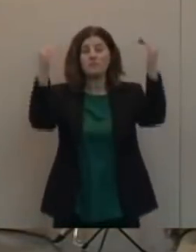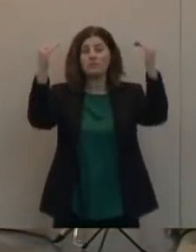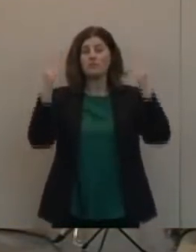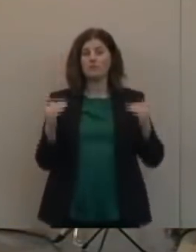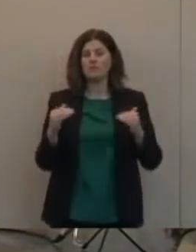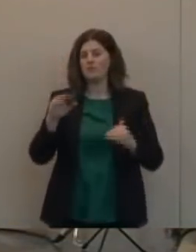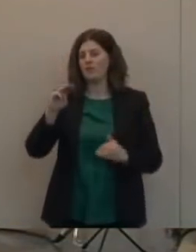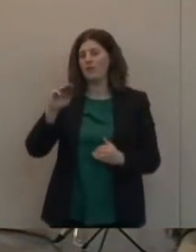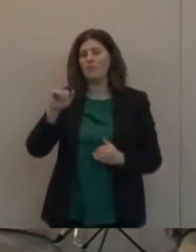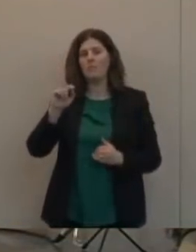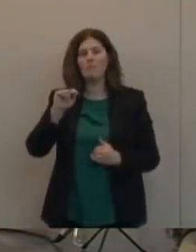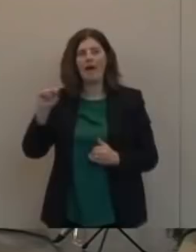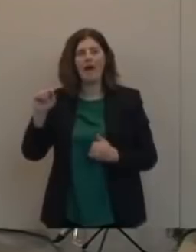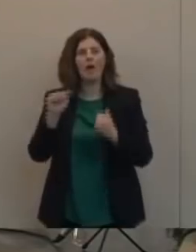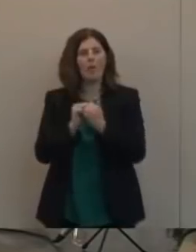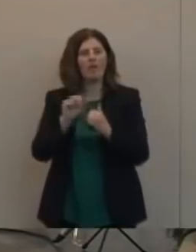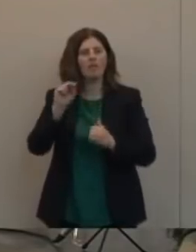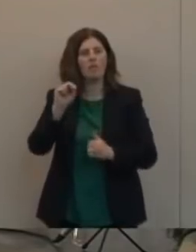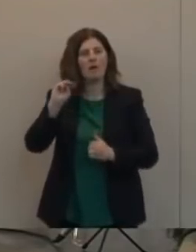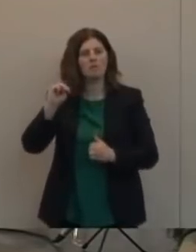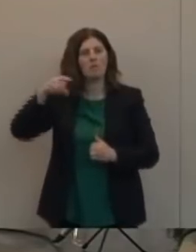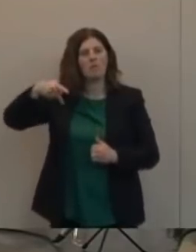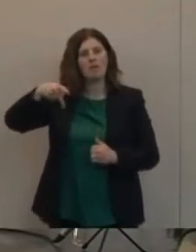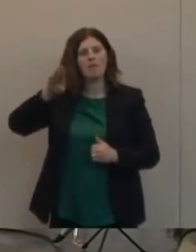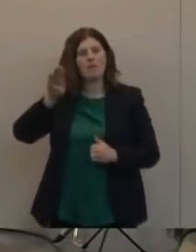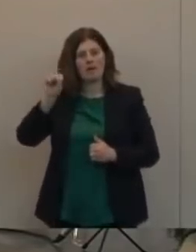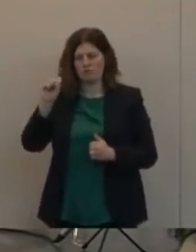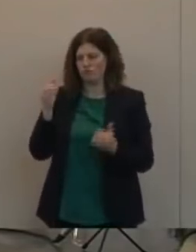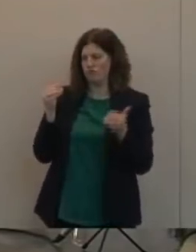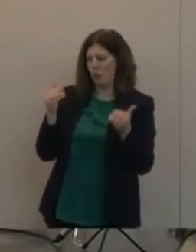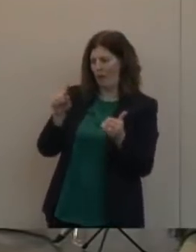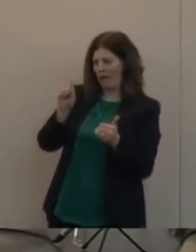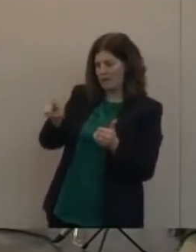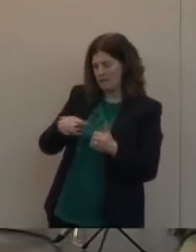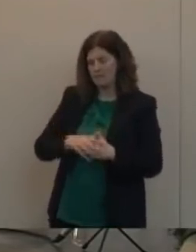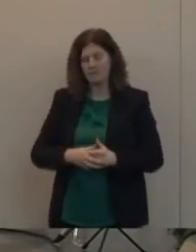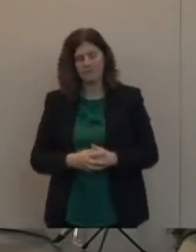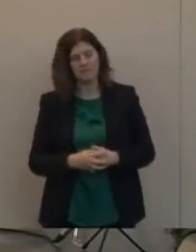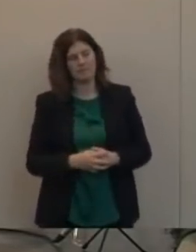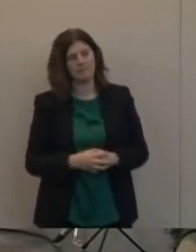Matt Grubbs with New Mexico PBS. Matt, you are unmuted. Go ahead and ask your question.